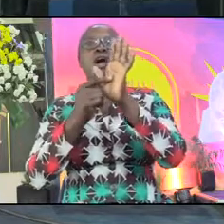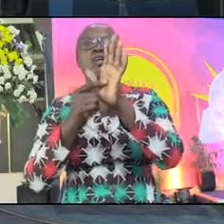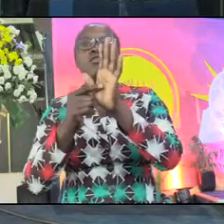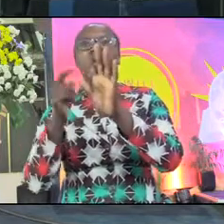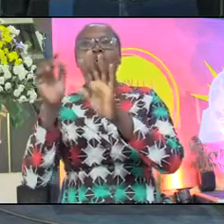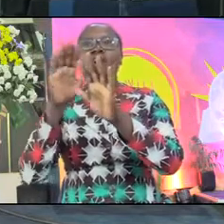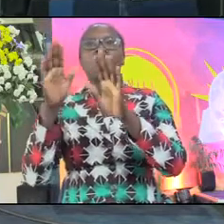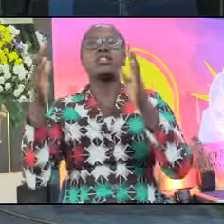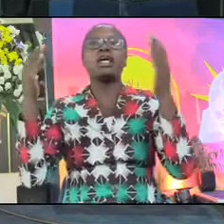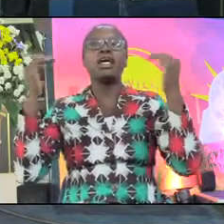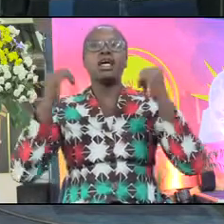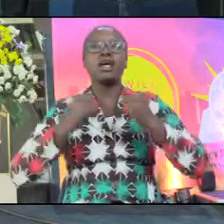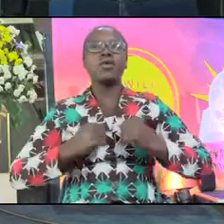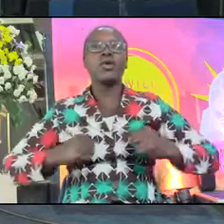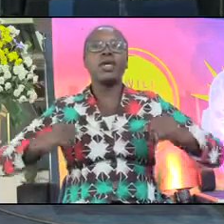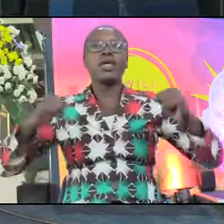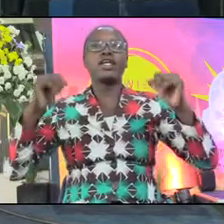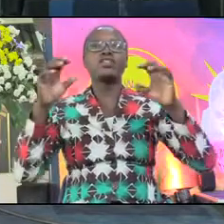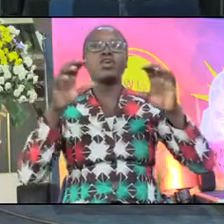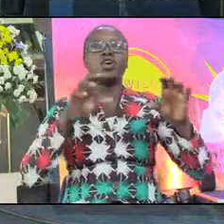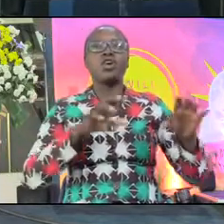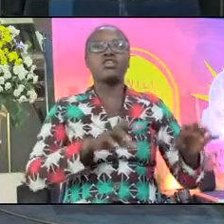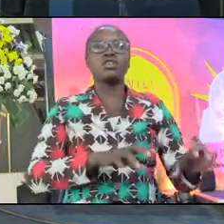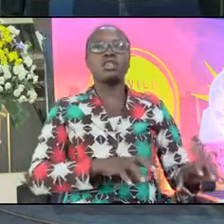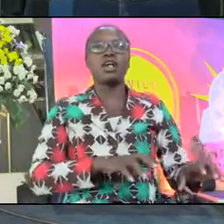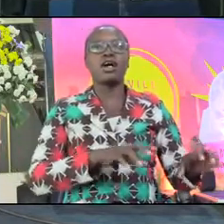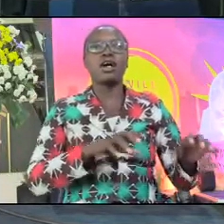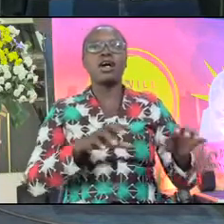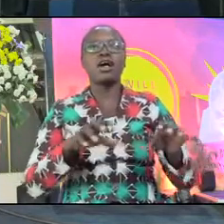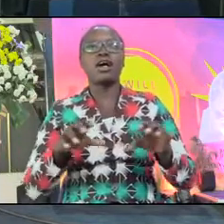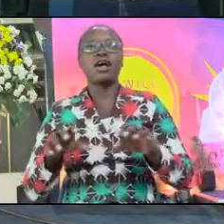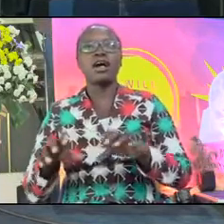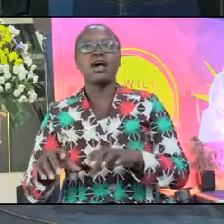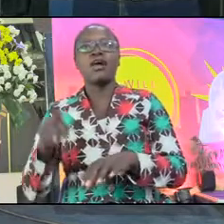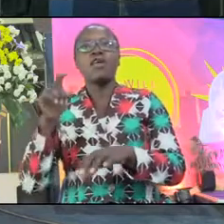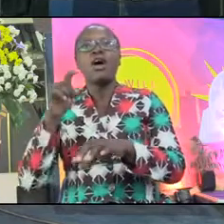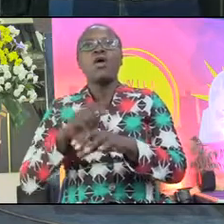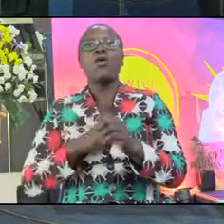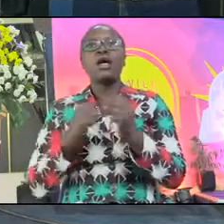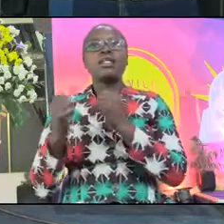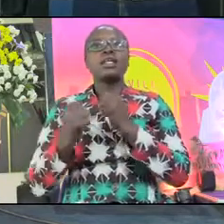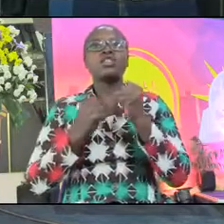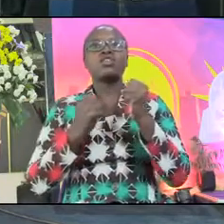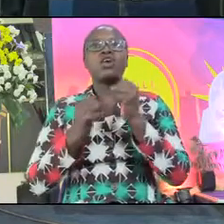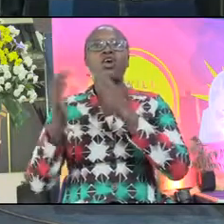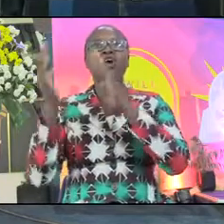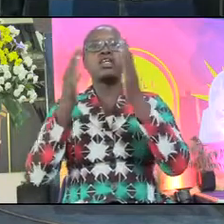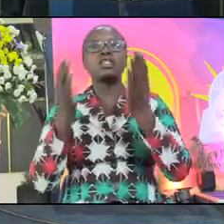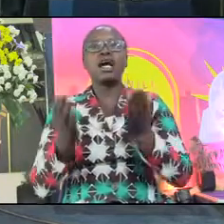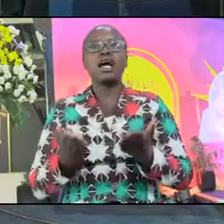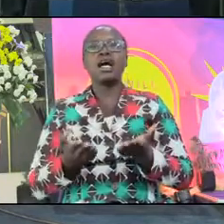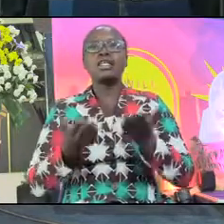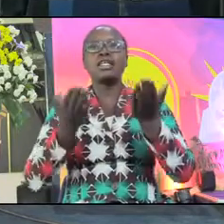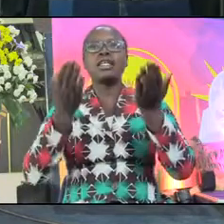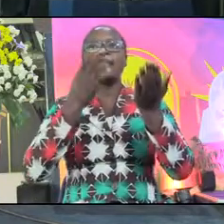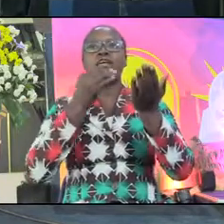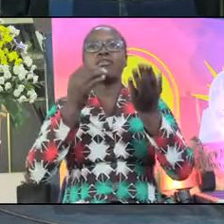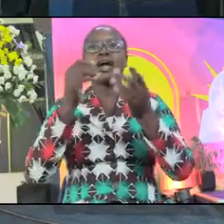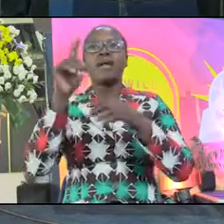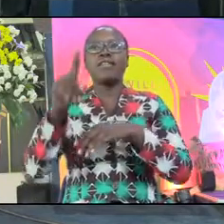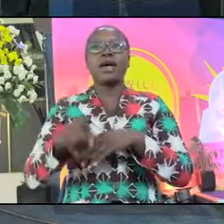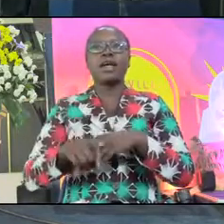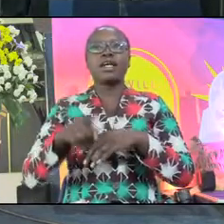clouds unfold their wings of strife, when the storms